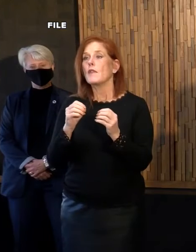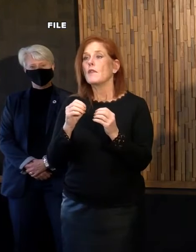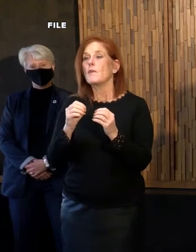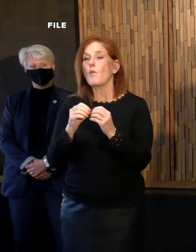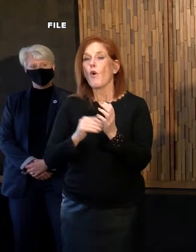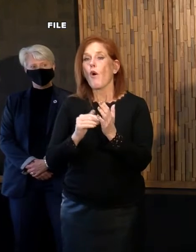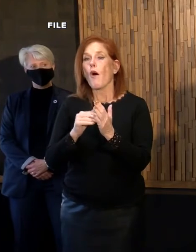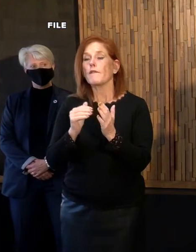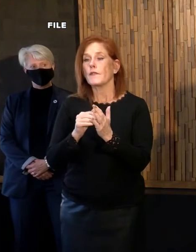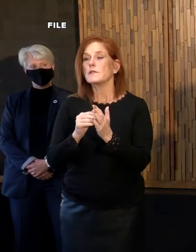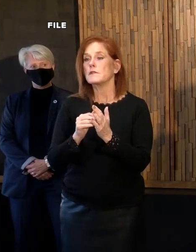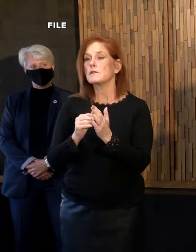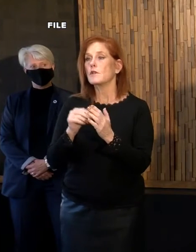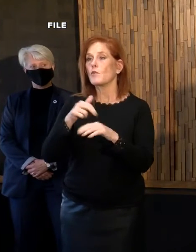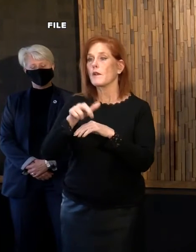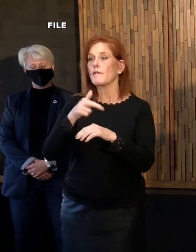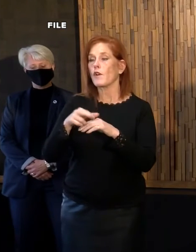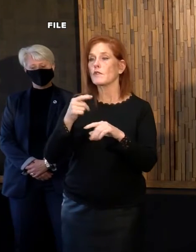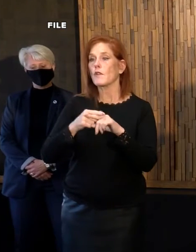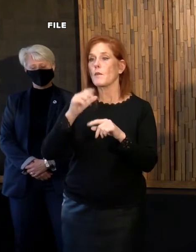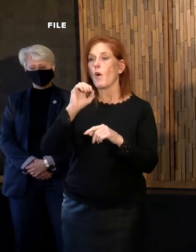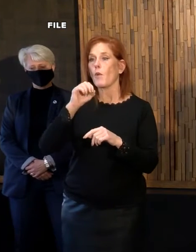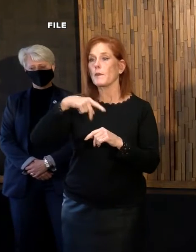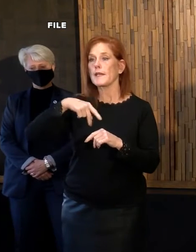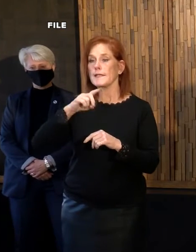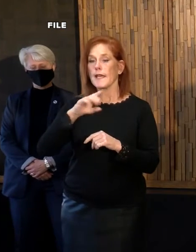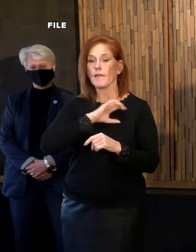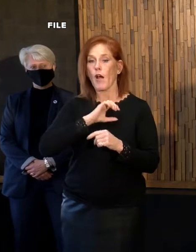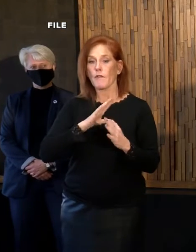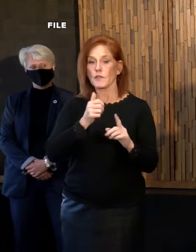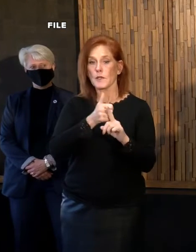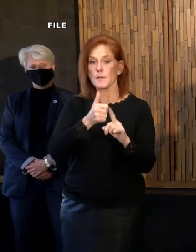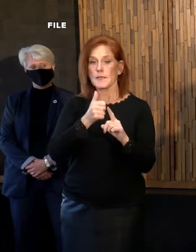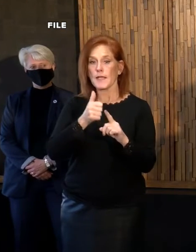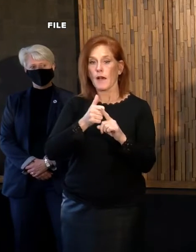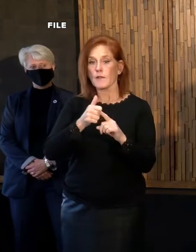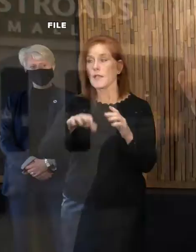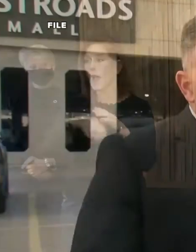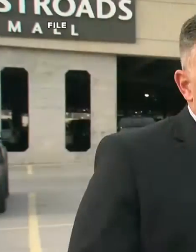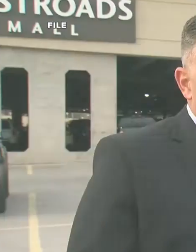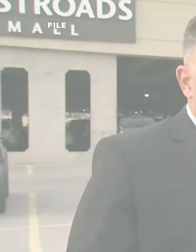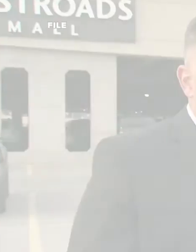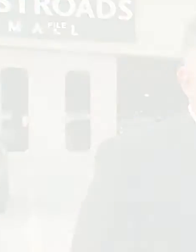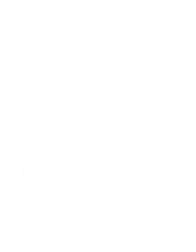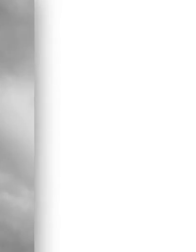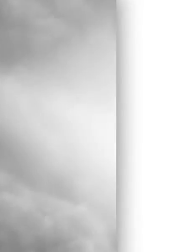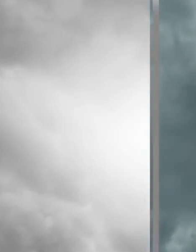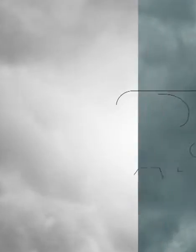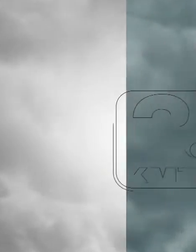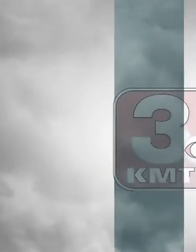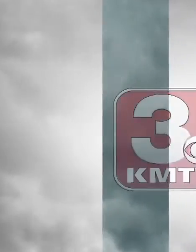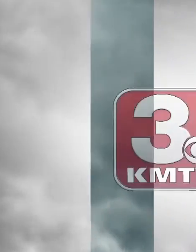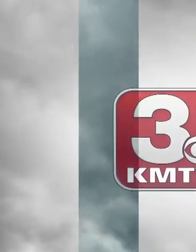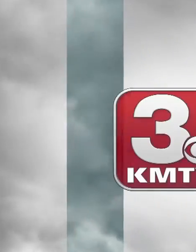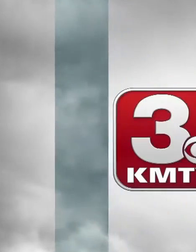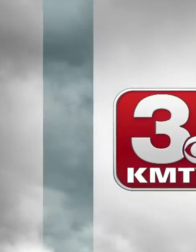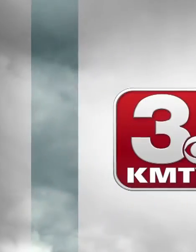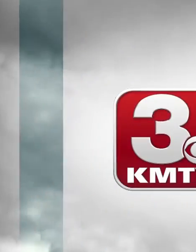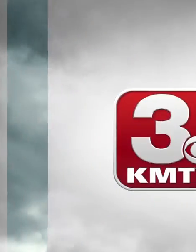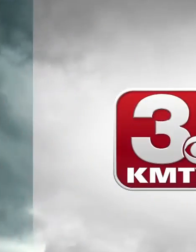25 years and is the second longest serving police chief in Omaha's history. Better that this program.